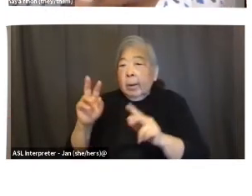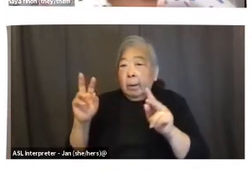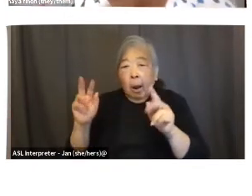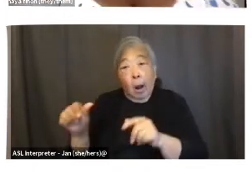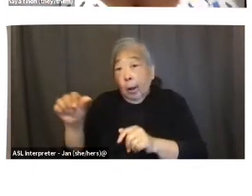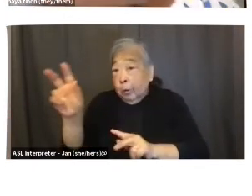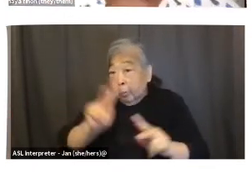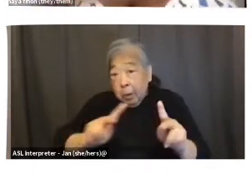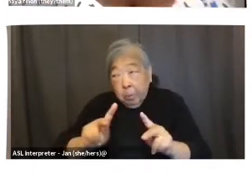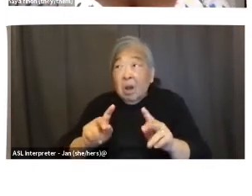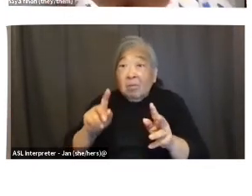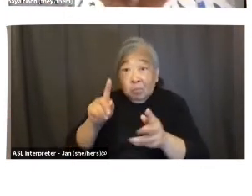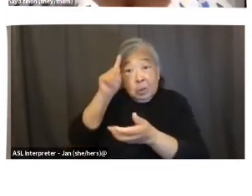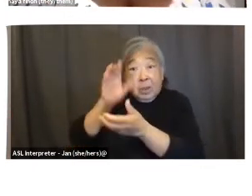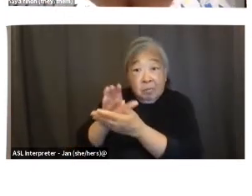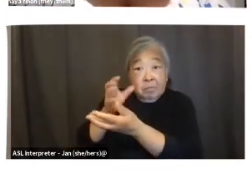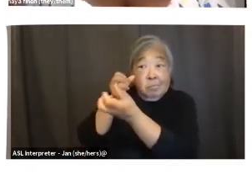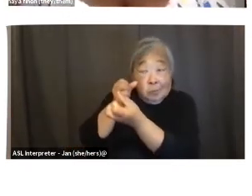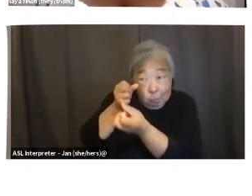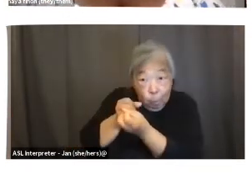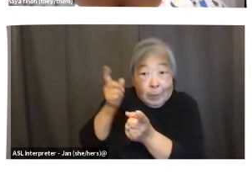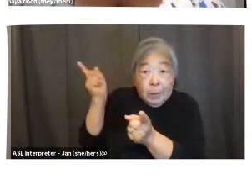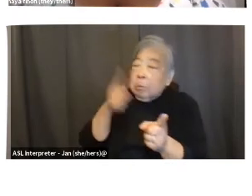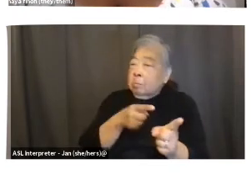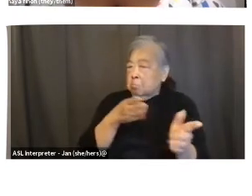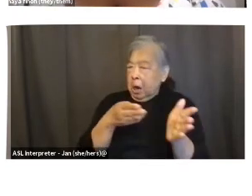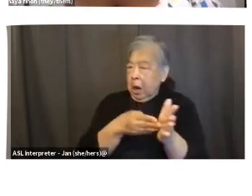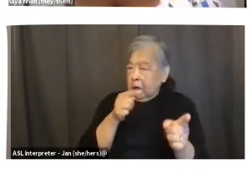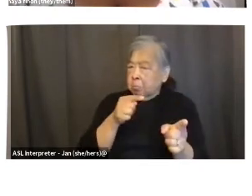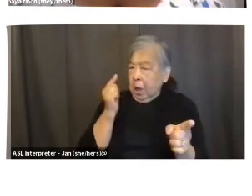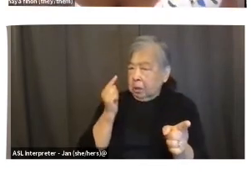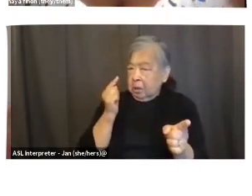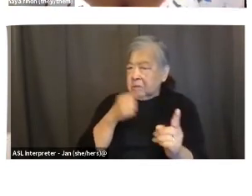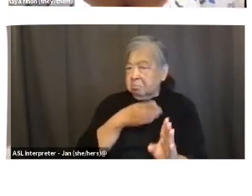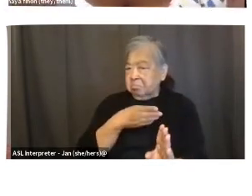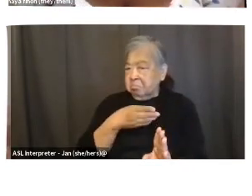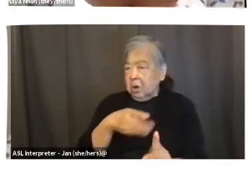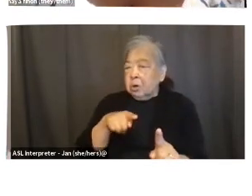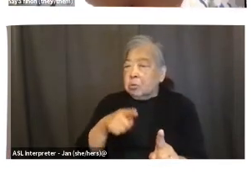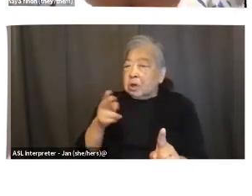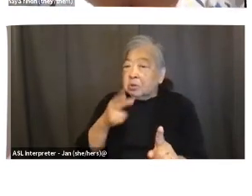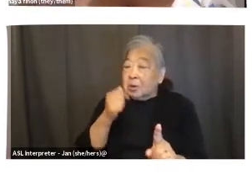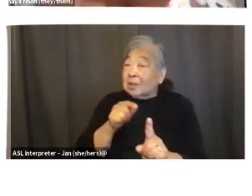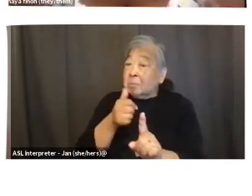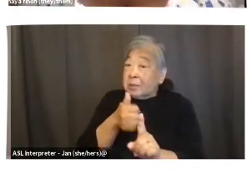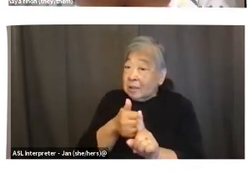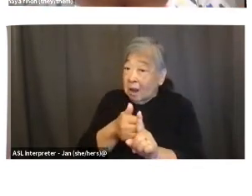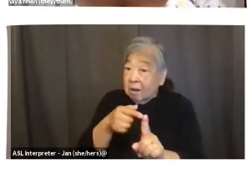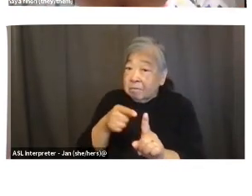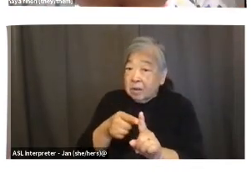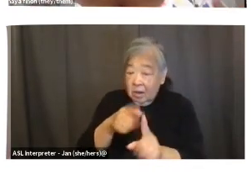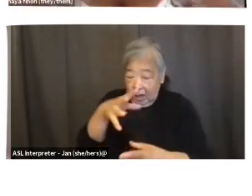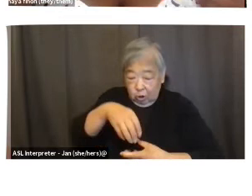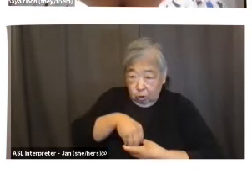have also upheld the ideology of anti-Blackness at various points in history, because they themselves have internalized